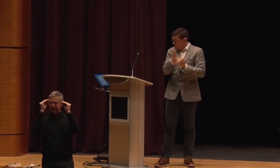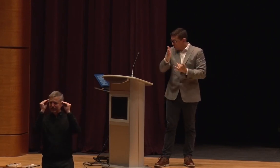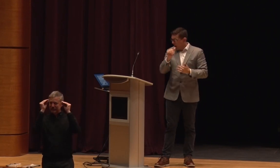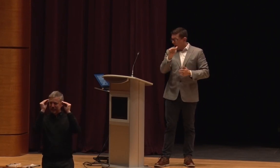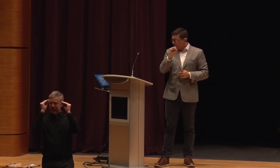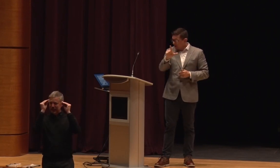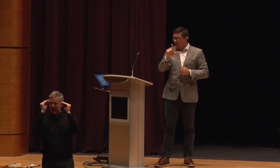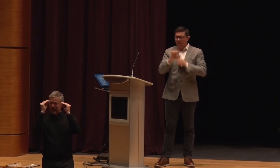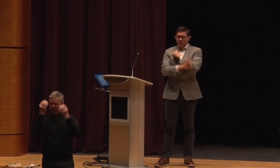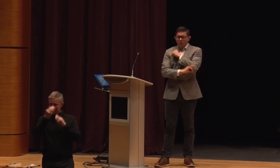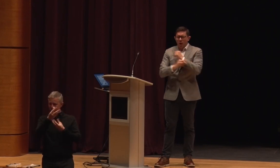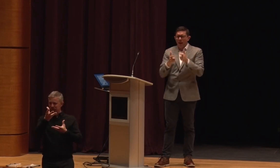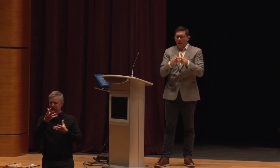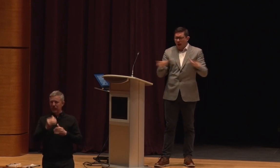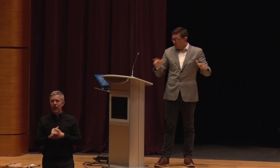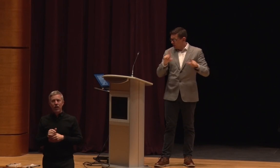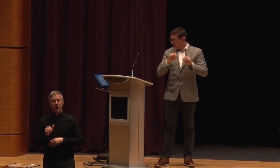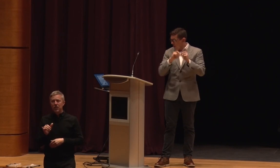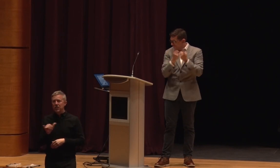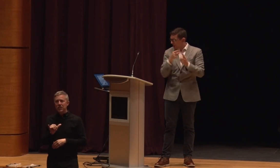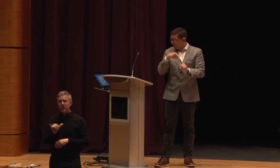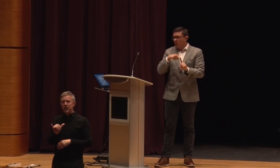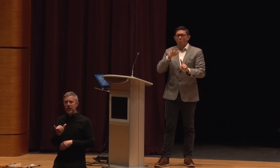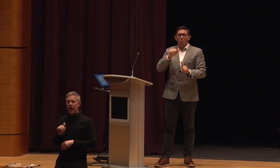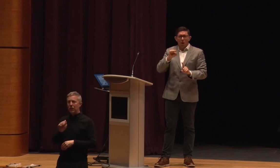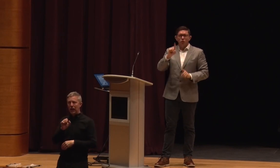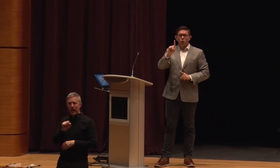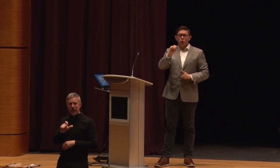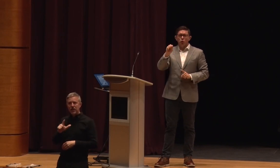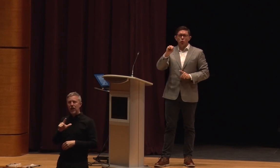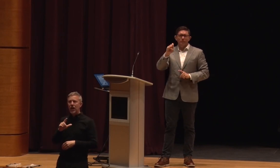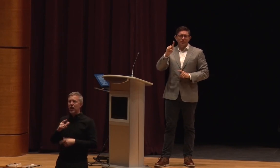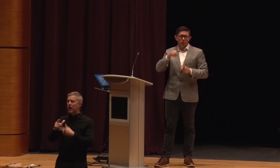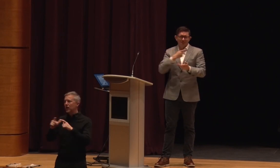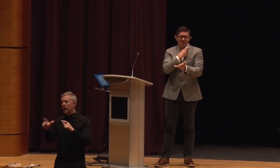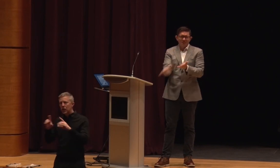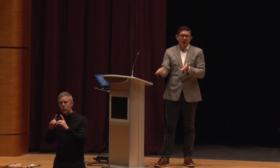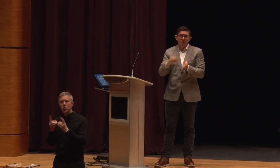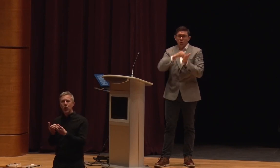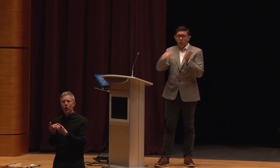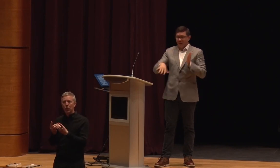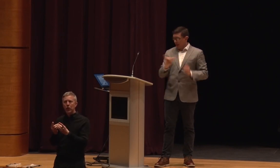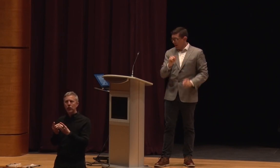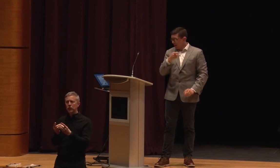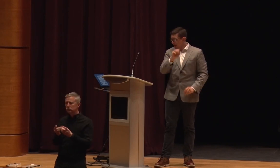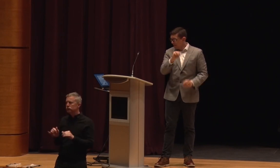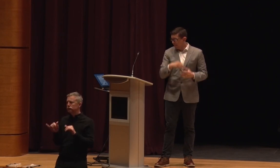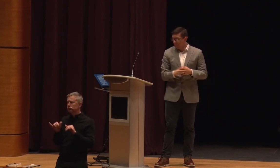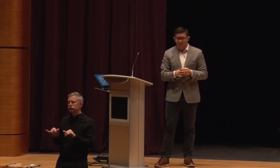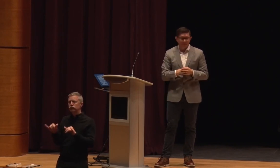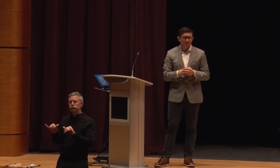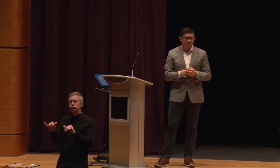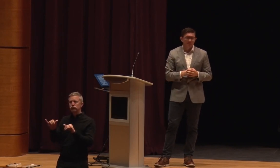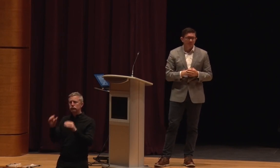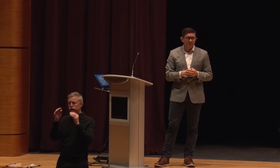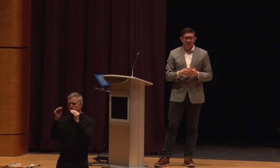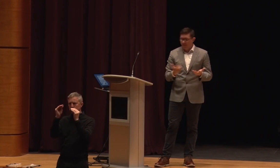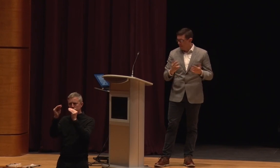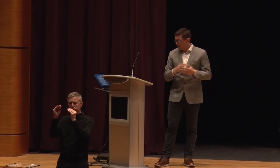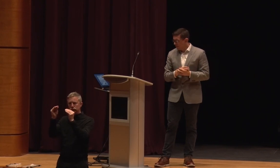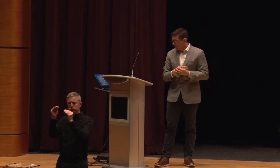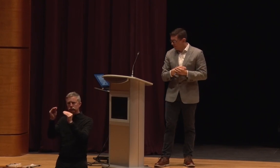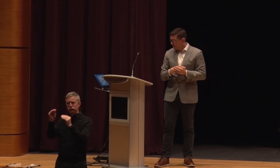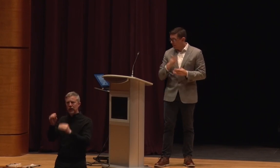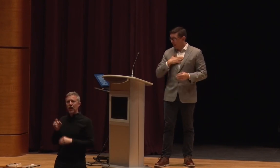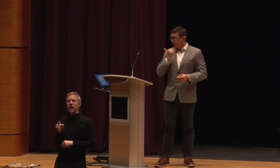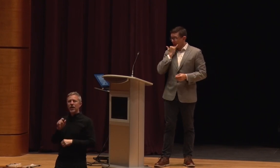it was a senior program through the ASL Foreign Language Department, was set up for Pam